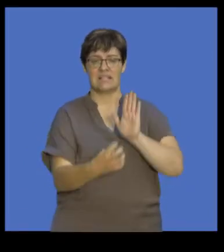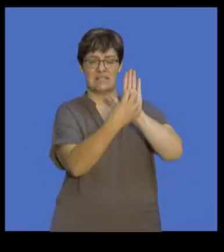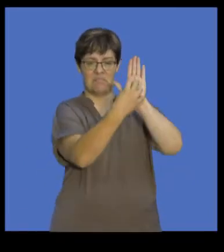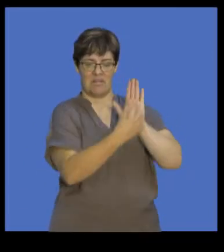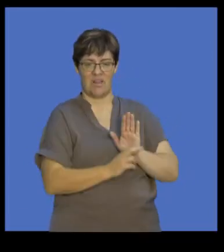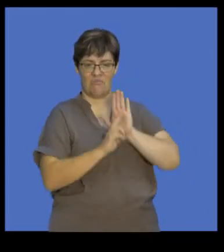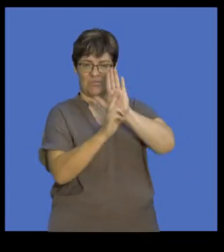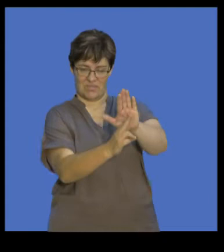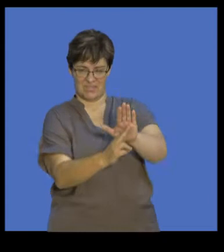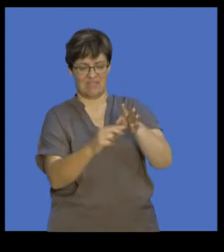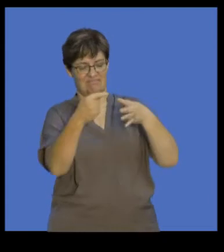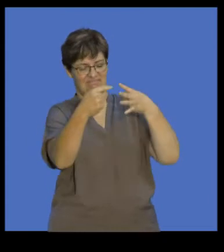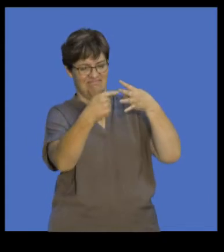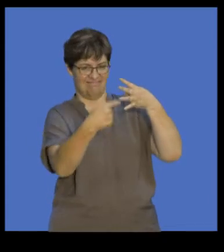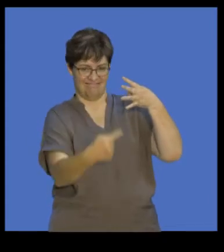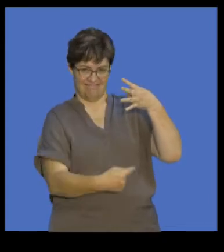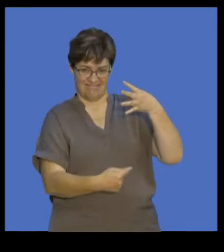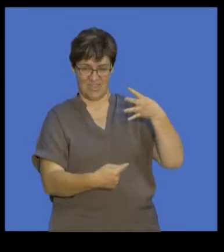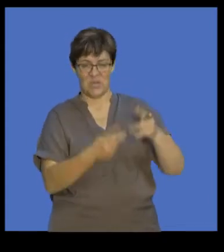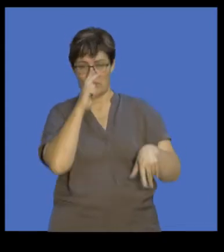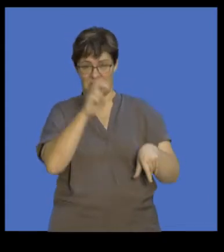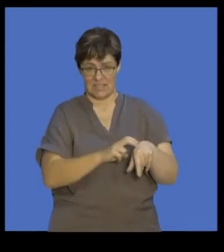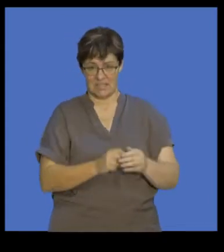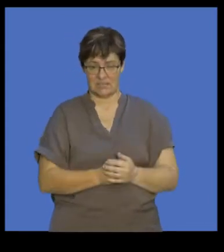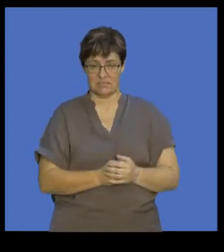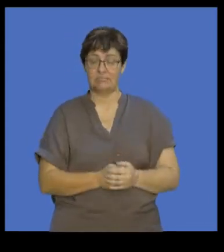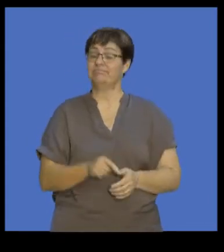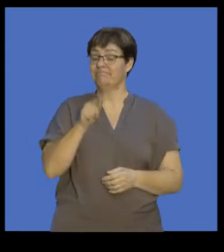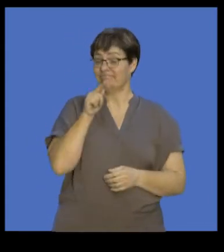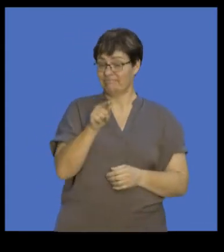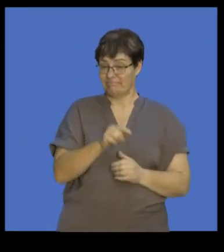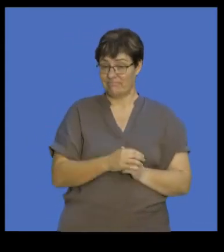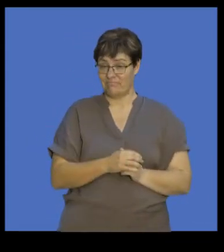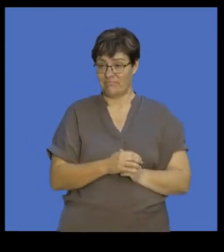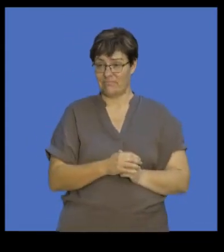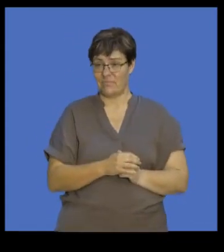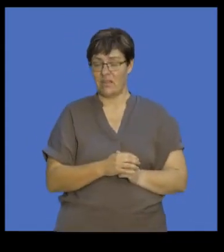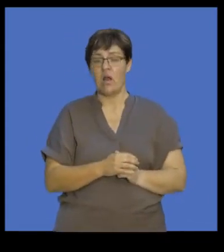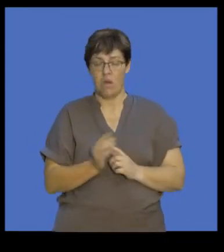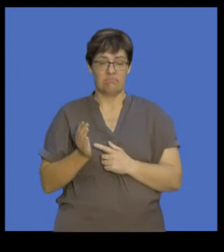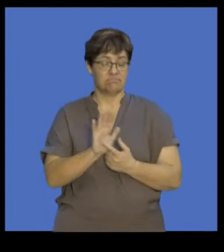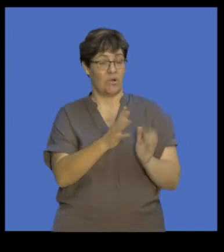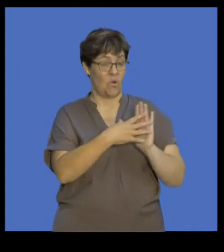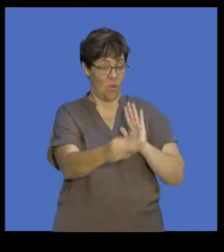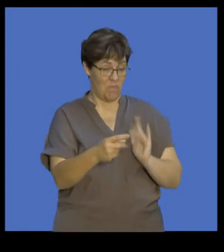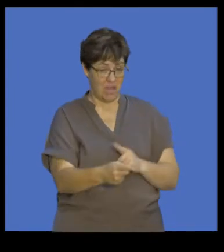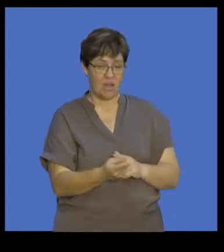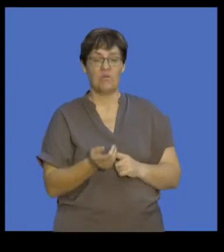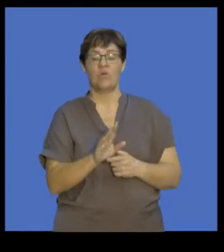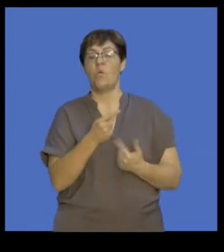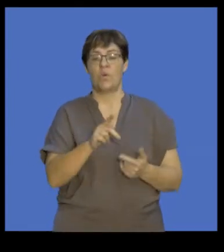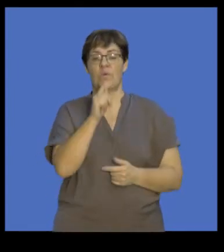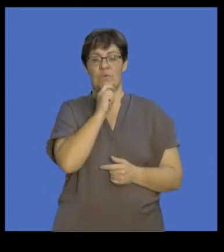symbolic representations of the different components that we might have. So in this case of the, you know, the simulation that we